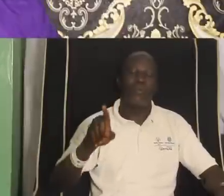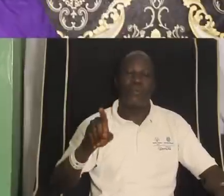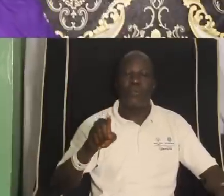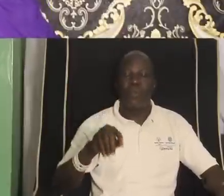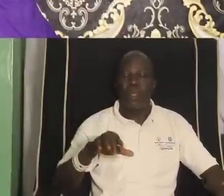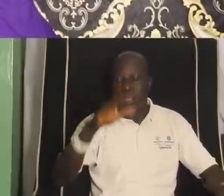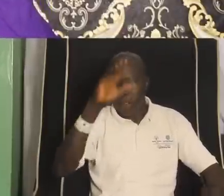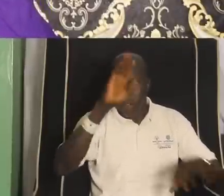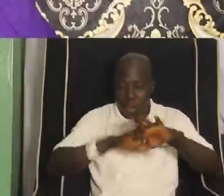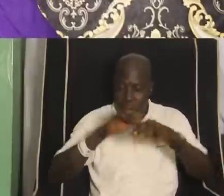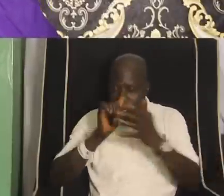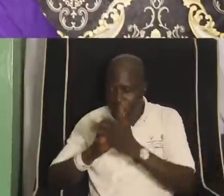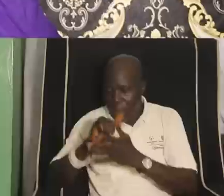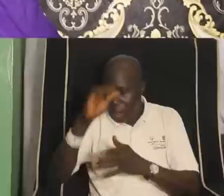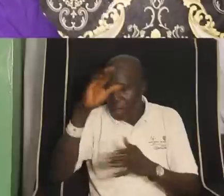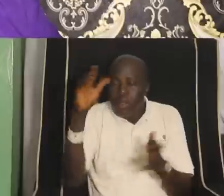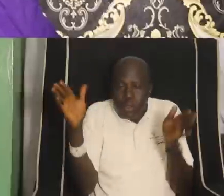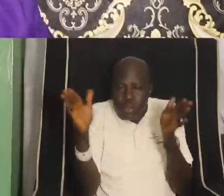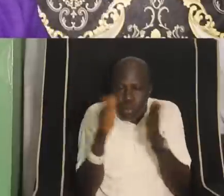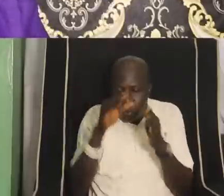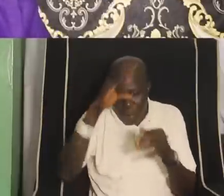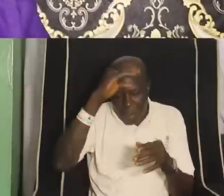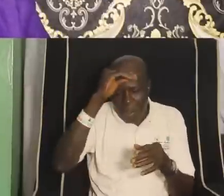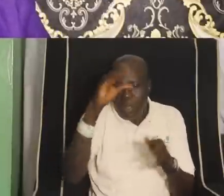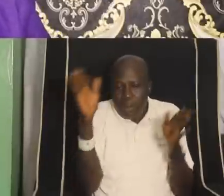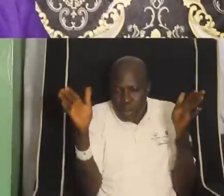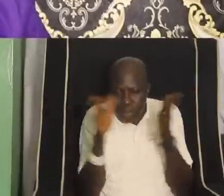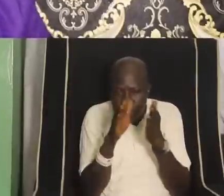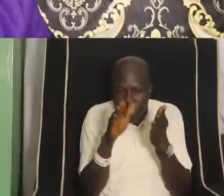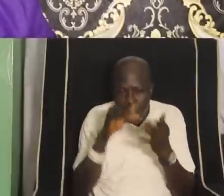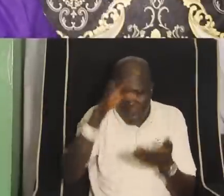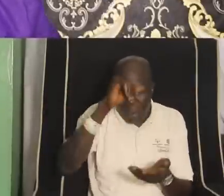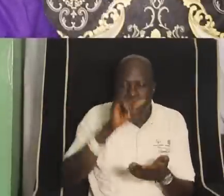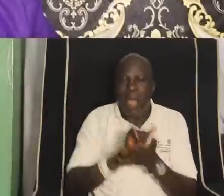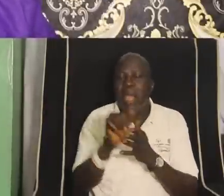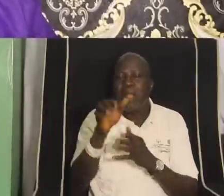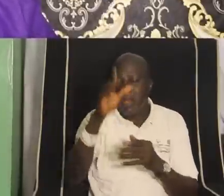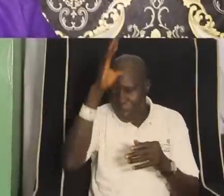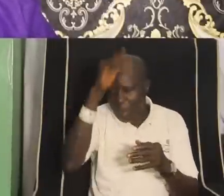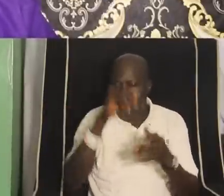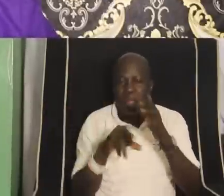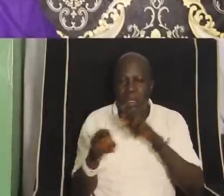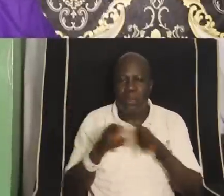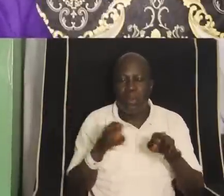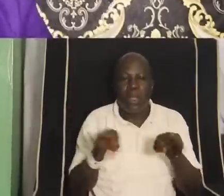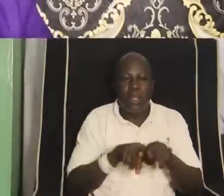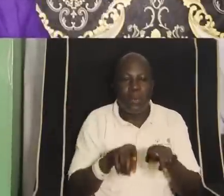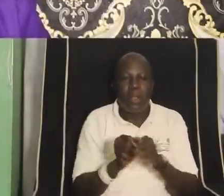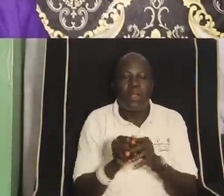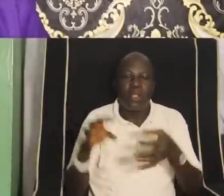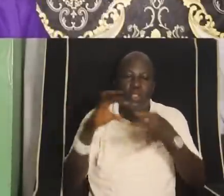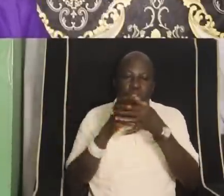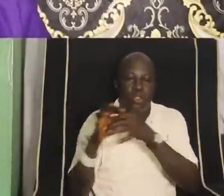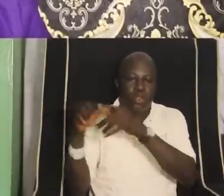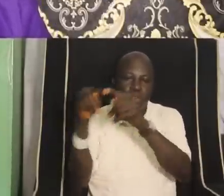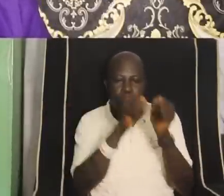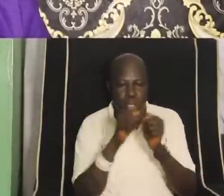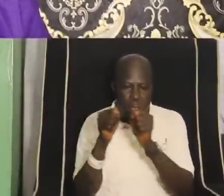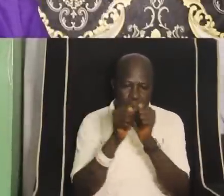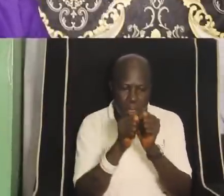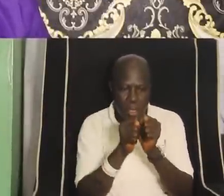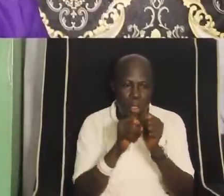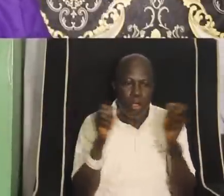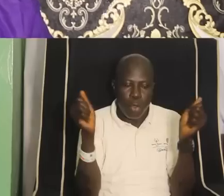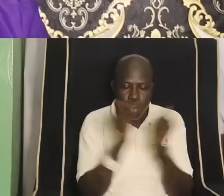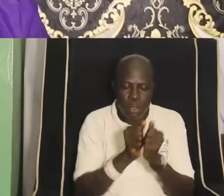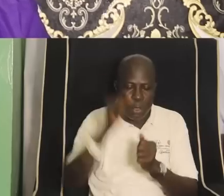070 070 86 86 86 86 73 73 71 71 Baba Kwete lo ma gbe. Baba Kwete o piki. Baba Kwete ati Baba Sebioba. Baba Kwete and Baba Sebioba. Ni won fo so wopo. In conjunction.